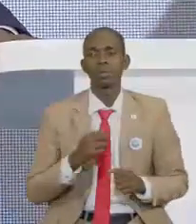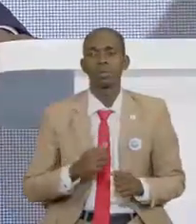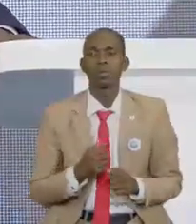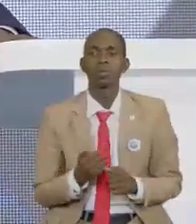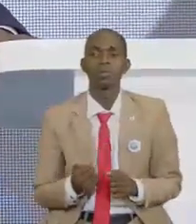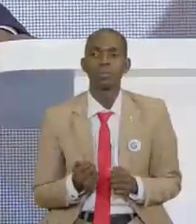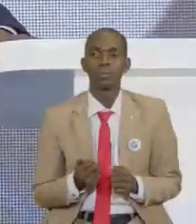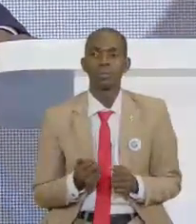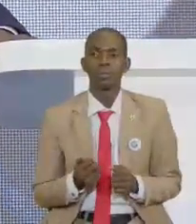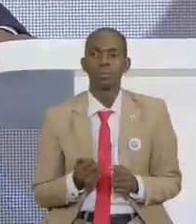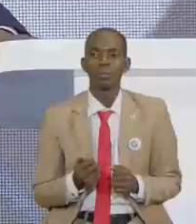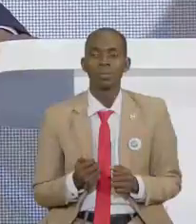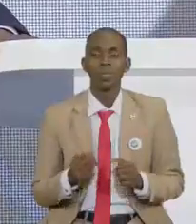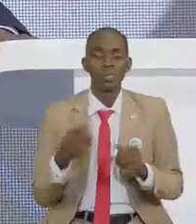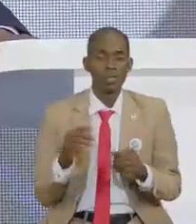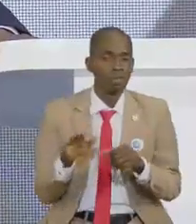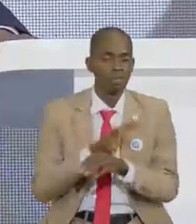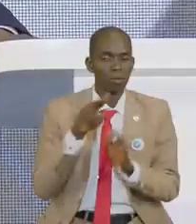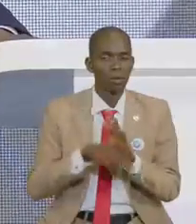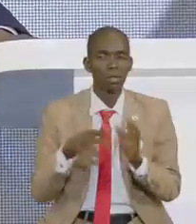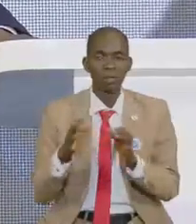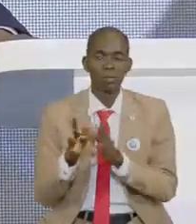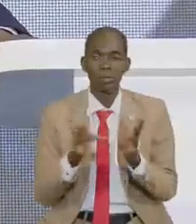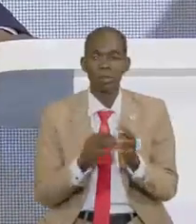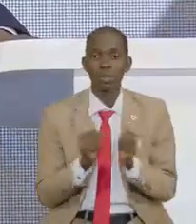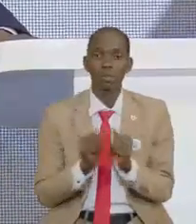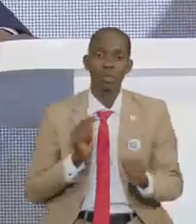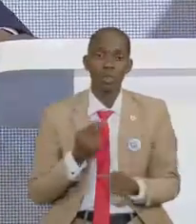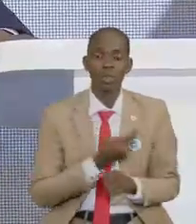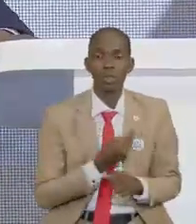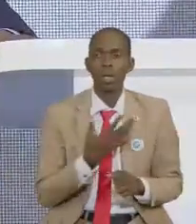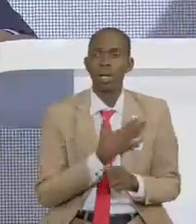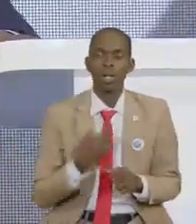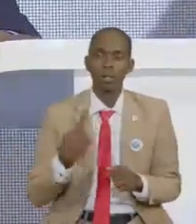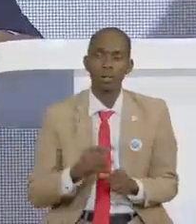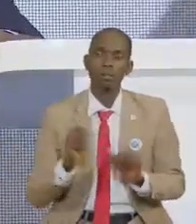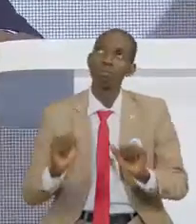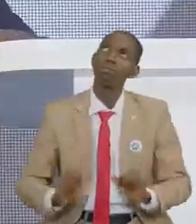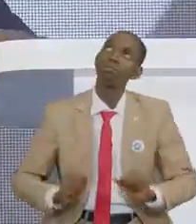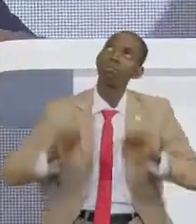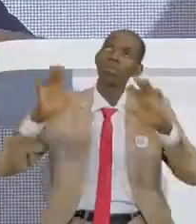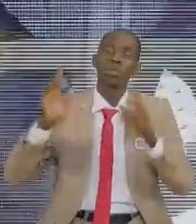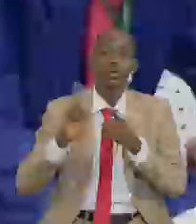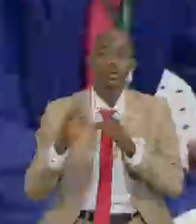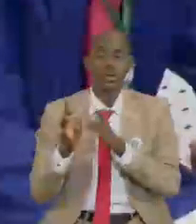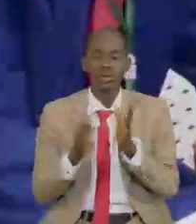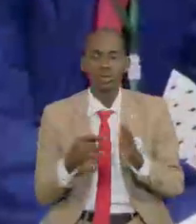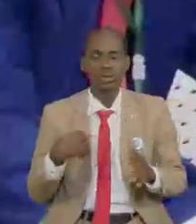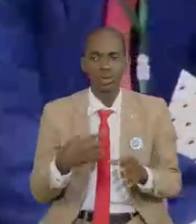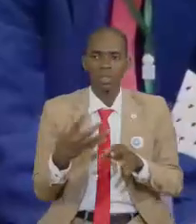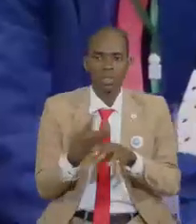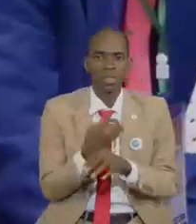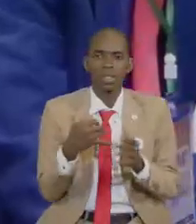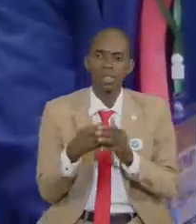Jesus in us and the consecration to Jesus, we take that with us,